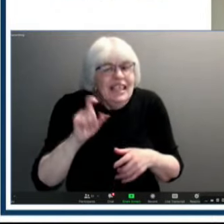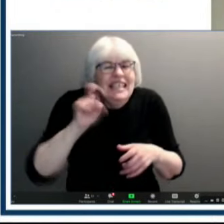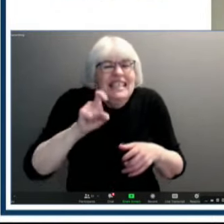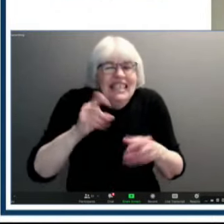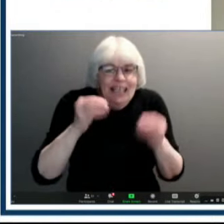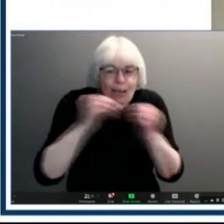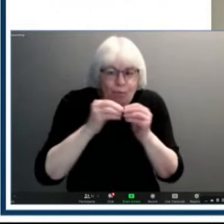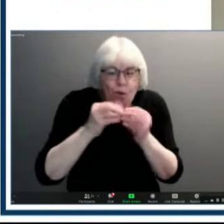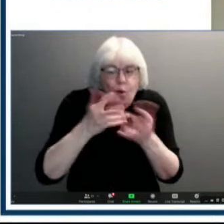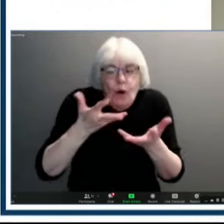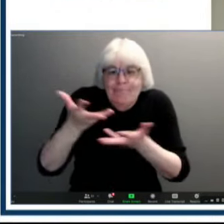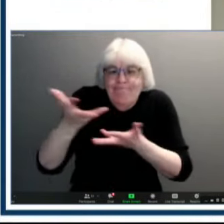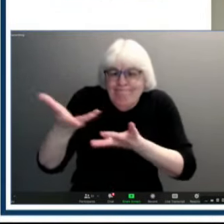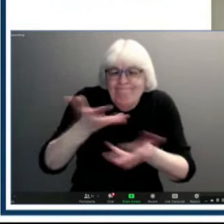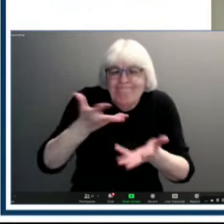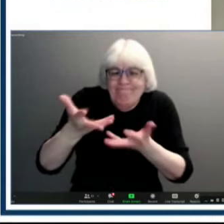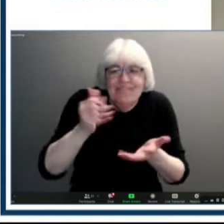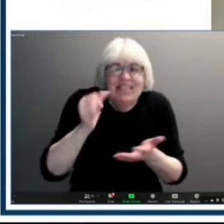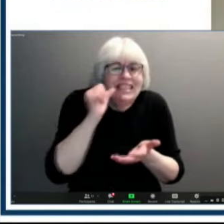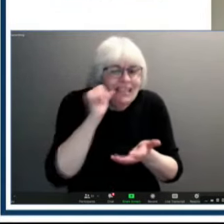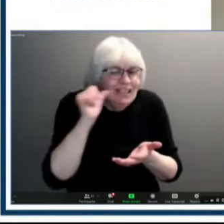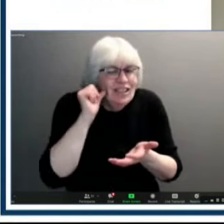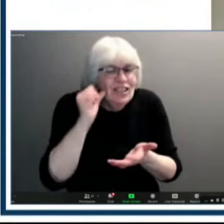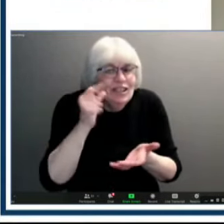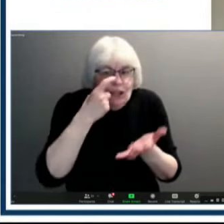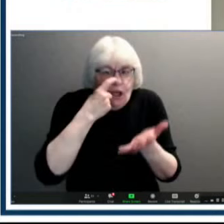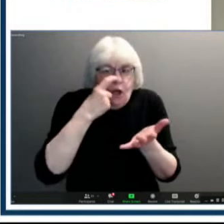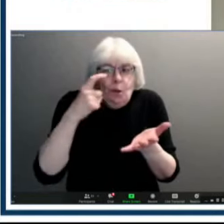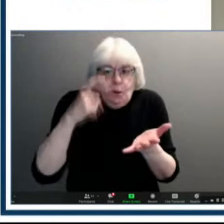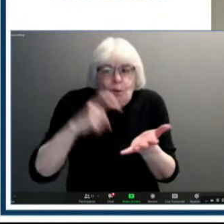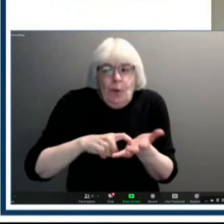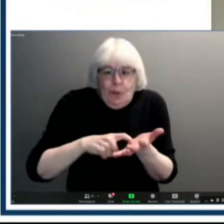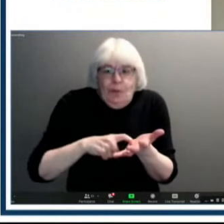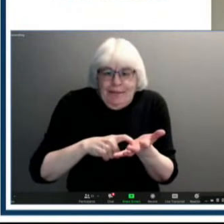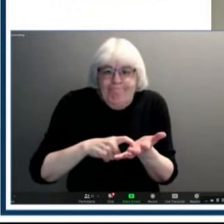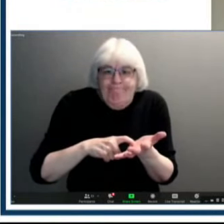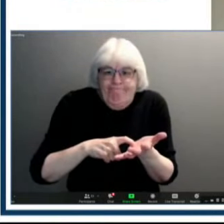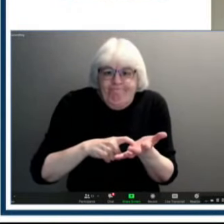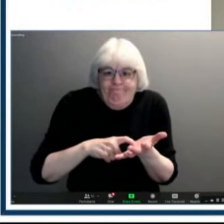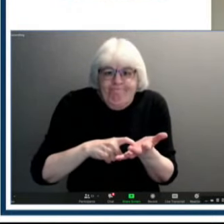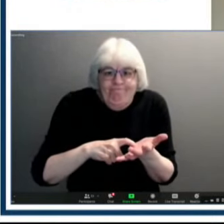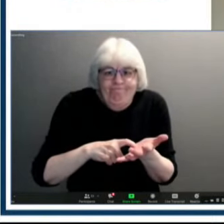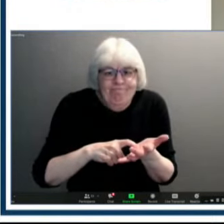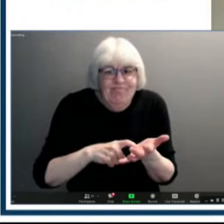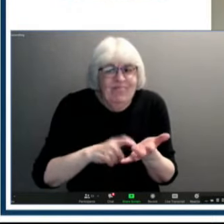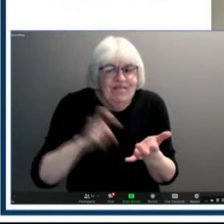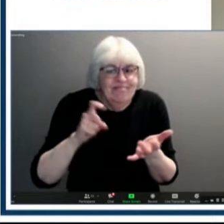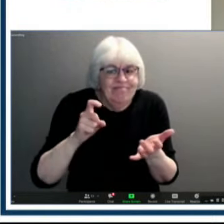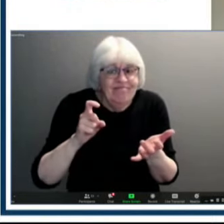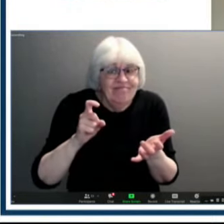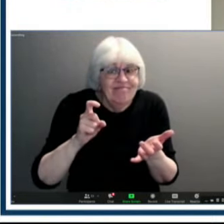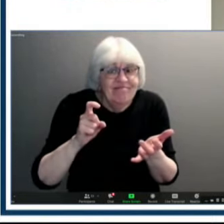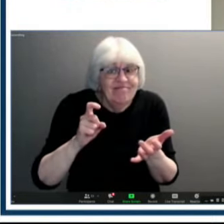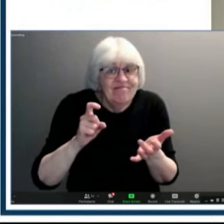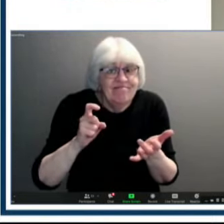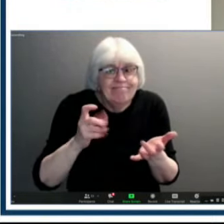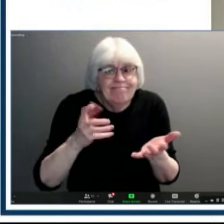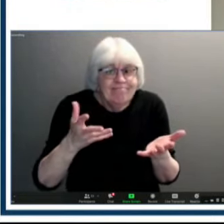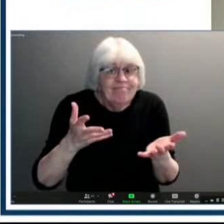just yesterday that the NSH is having to stop some more